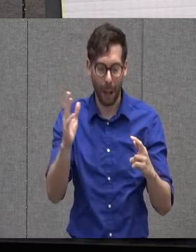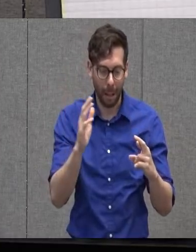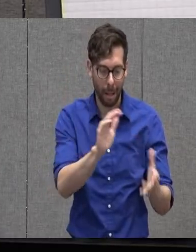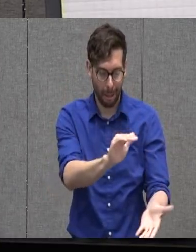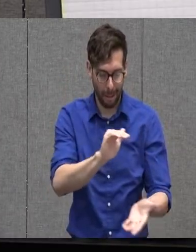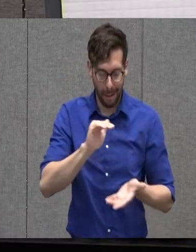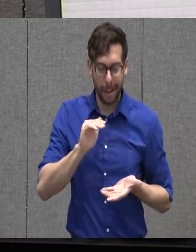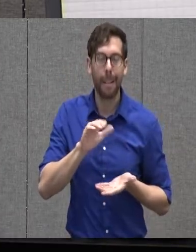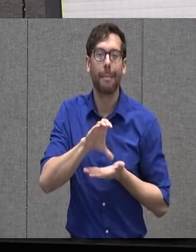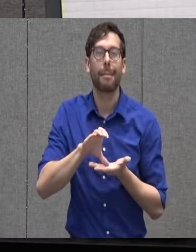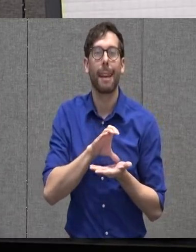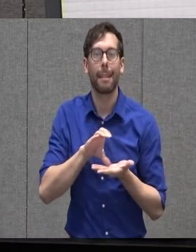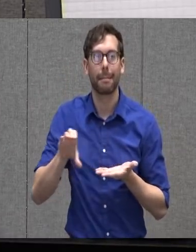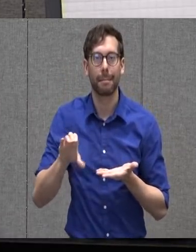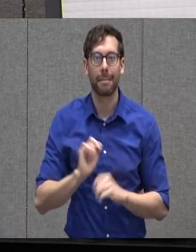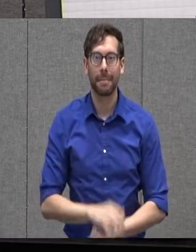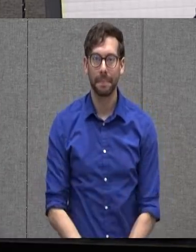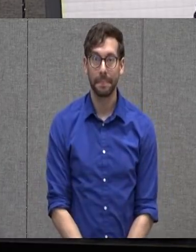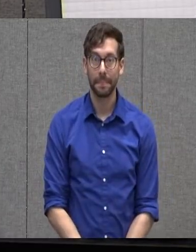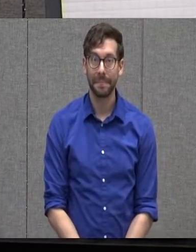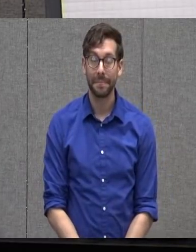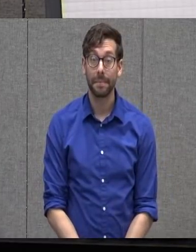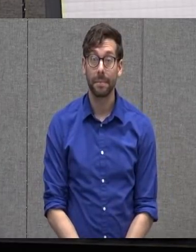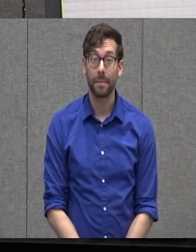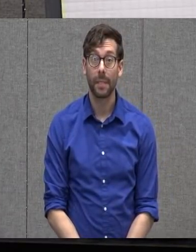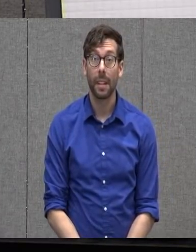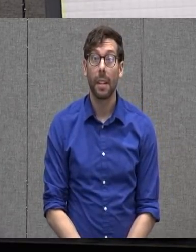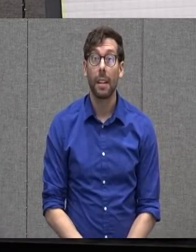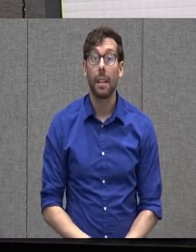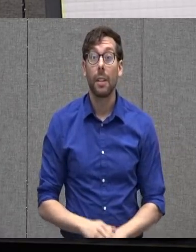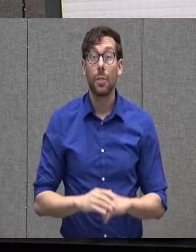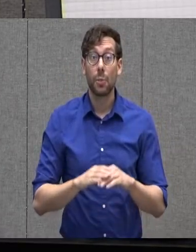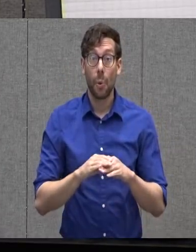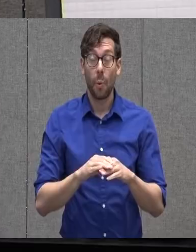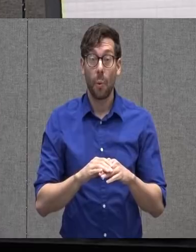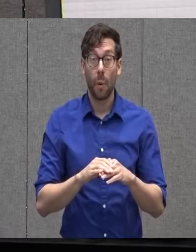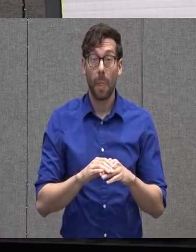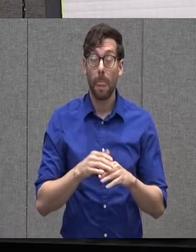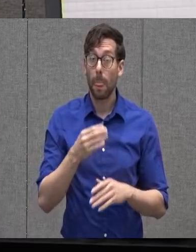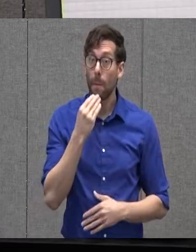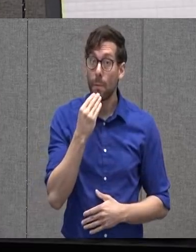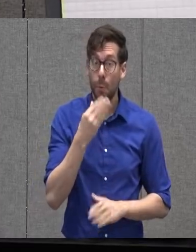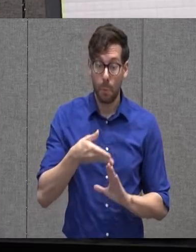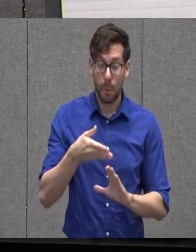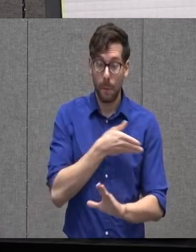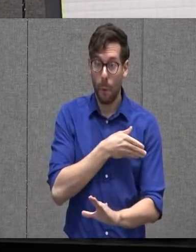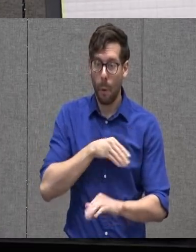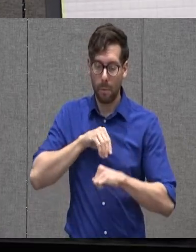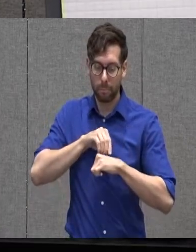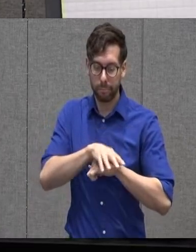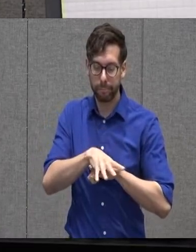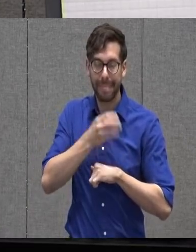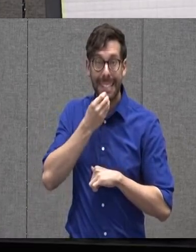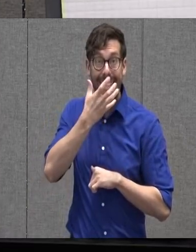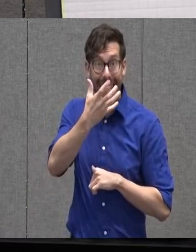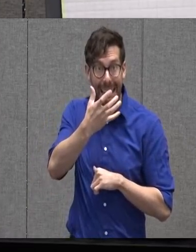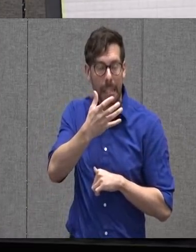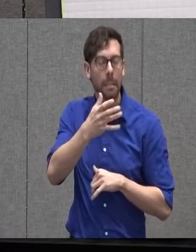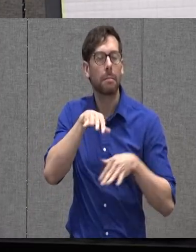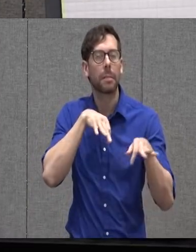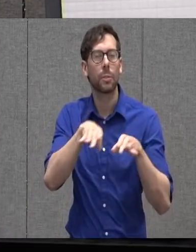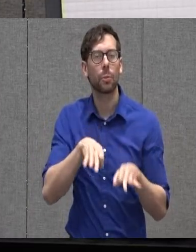How would you describe these things before we added heat to them? Milk, a liquid,